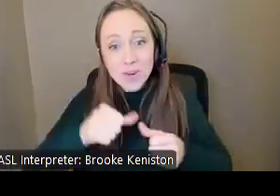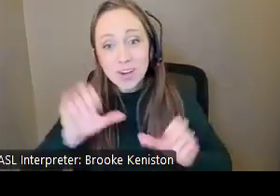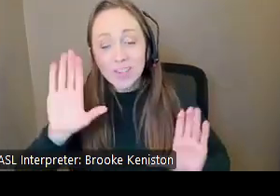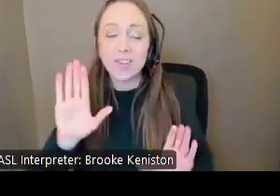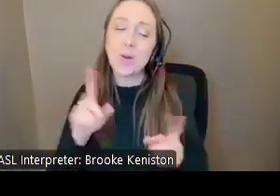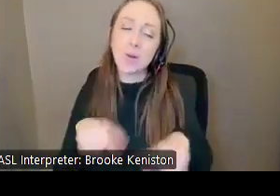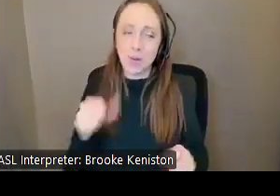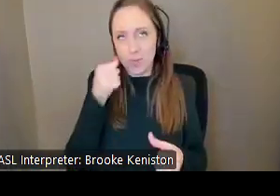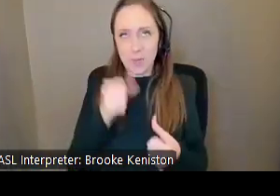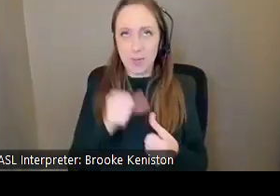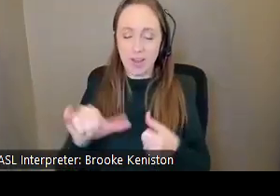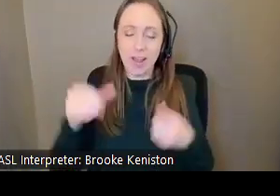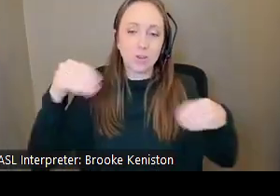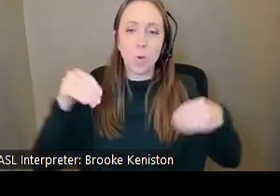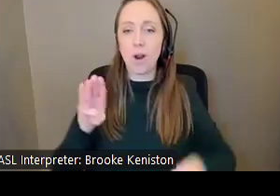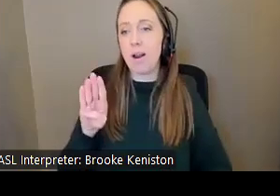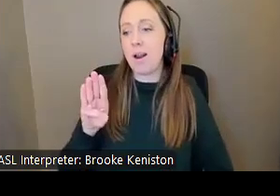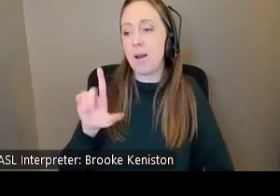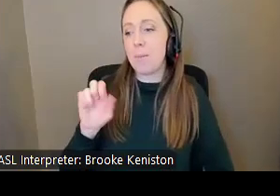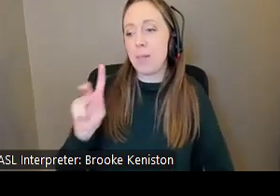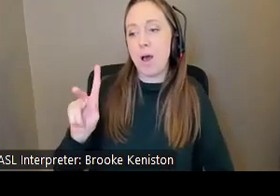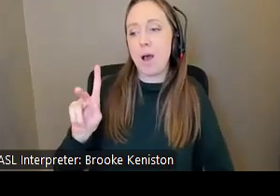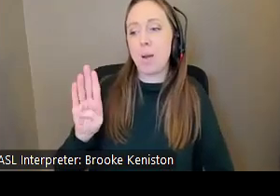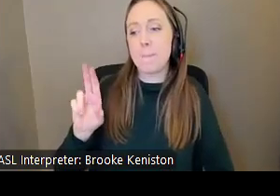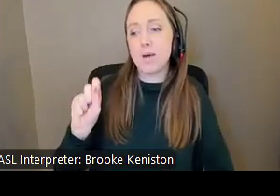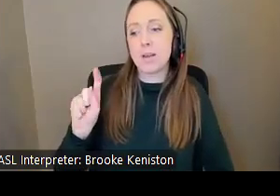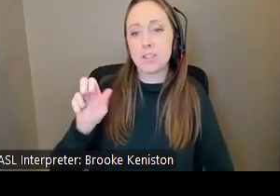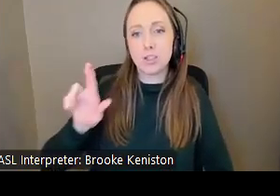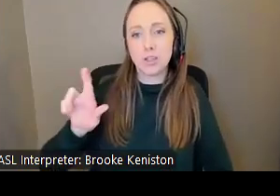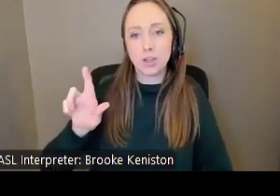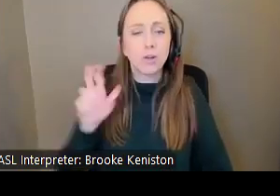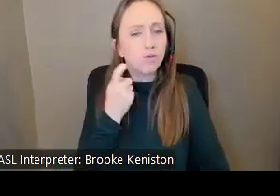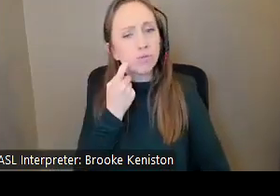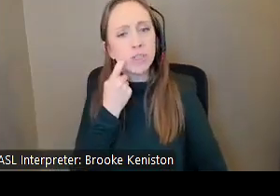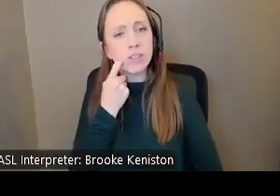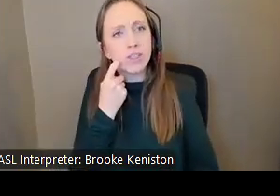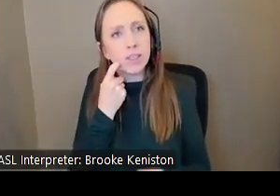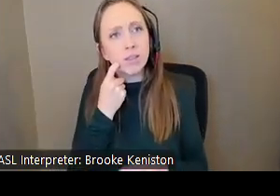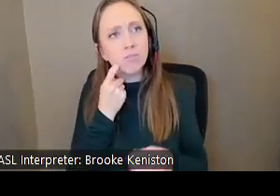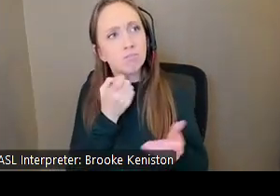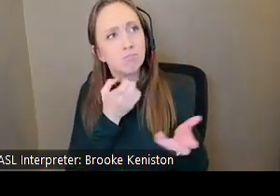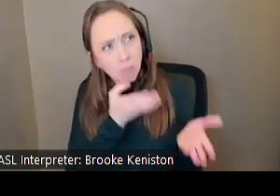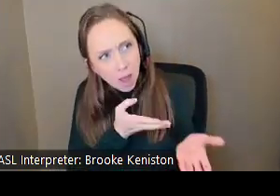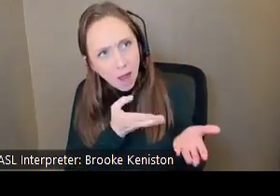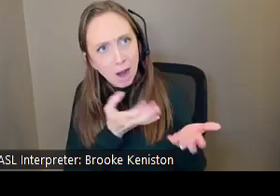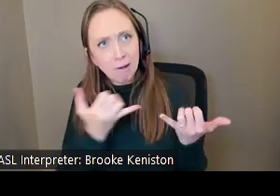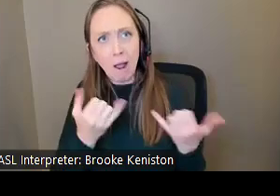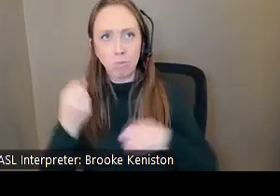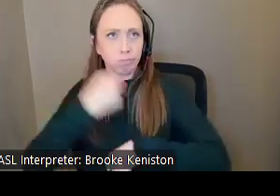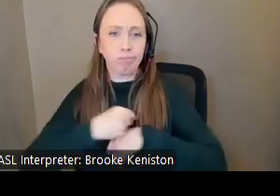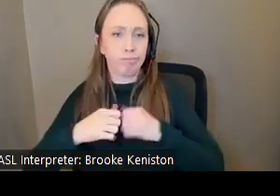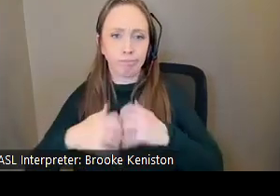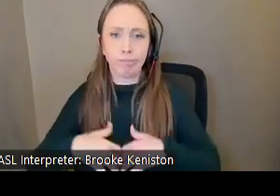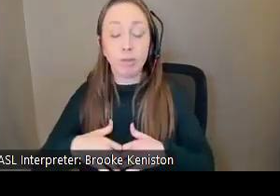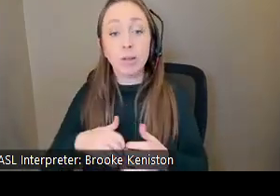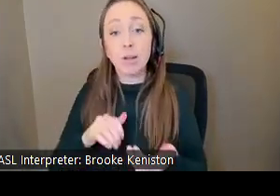Blockbuster. It is definitely a relic of our recent past, but if you are unfamiliar with it, you literally had to go to a